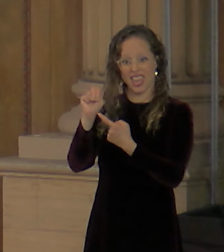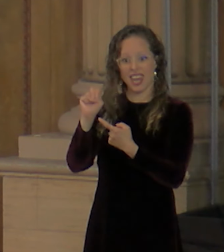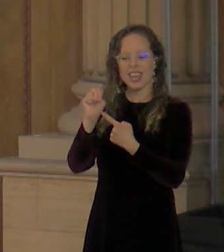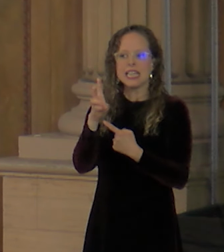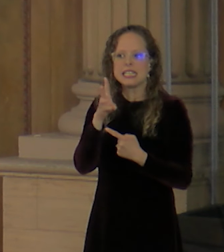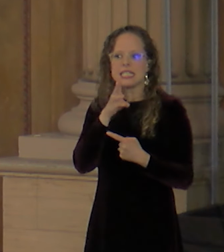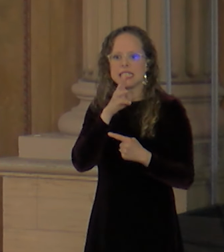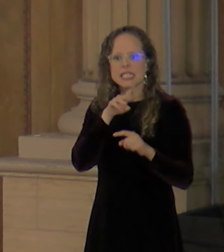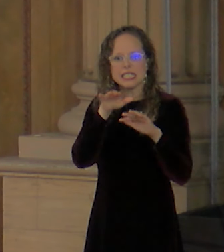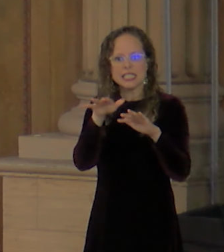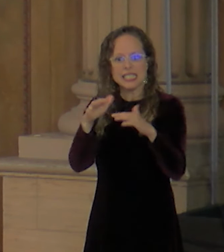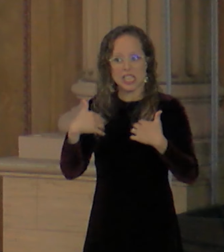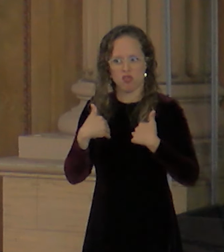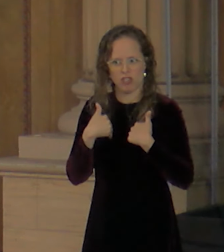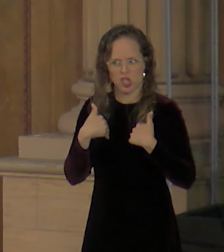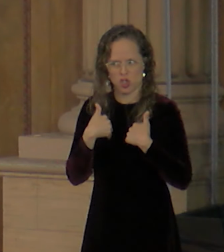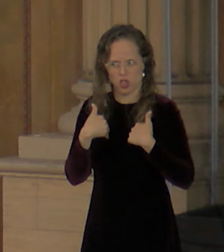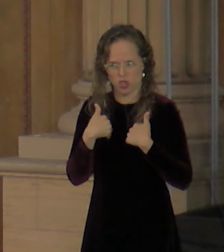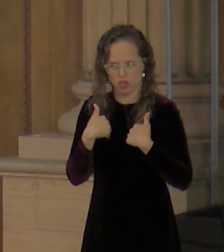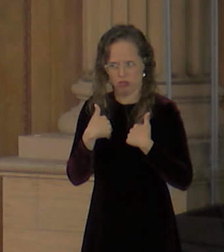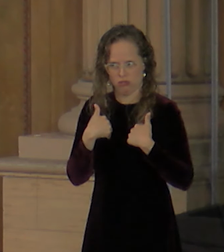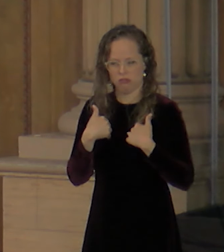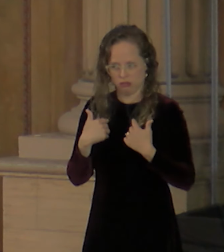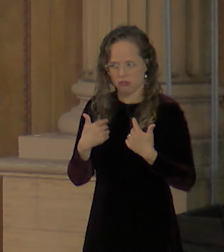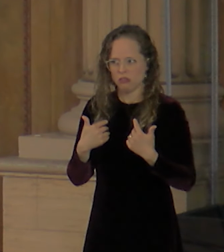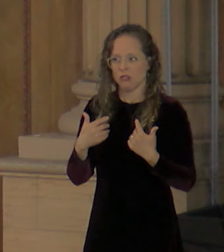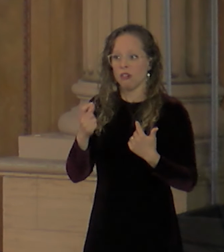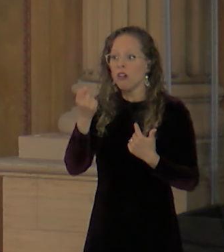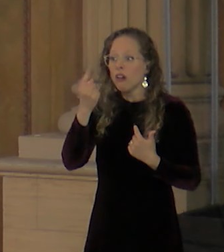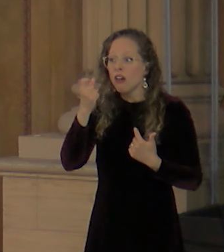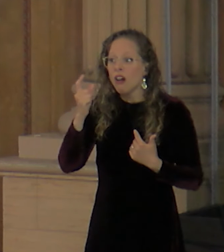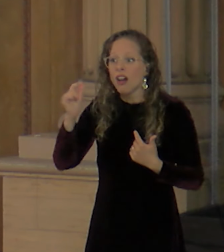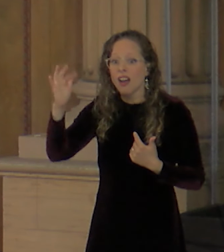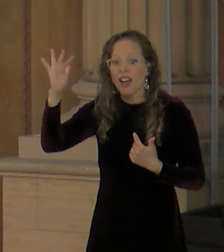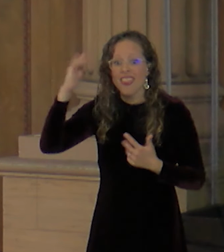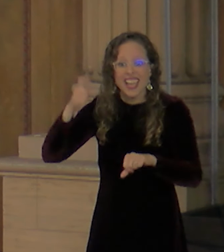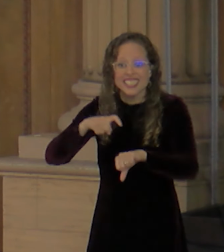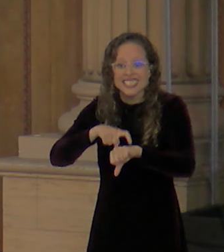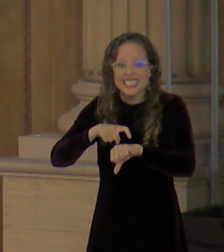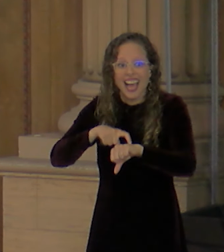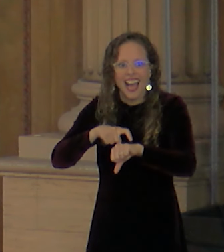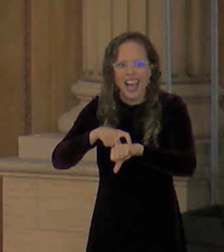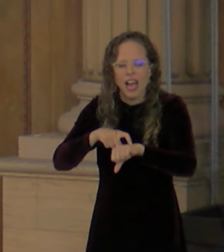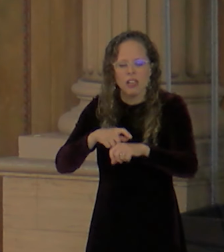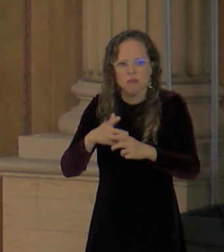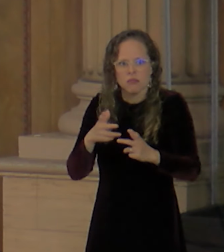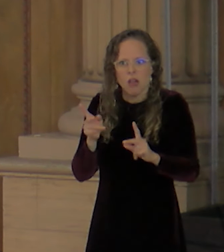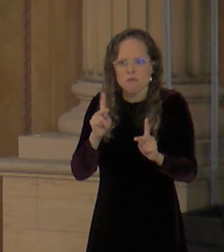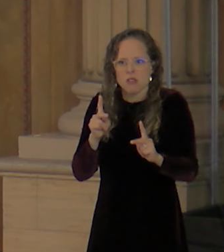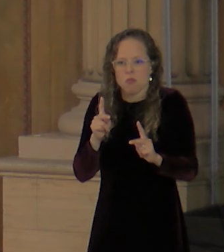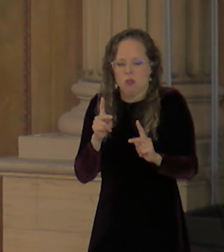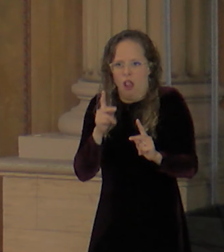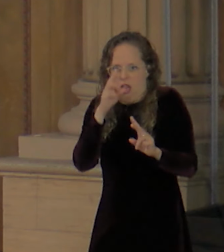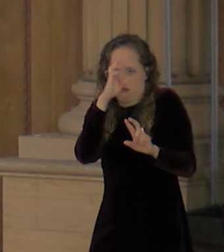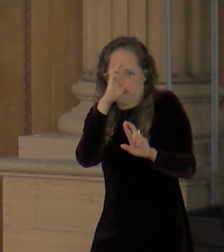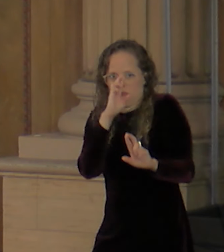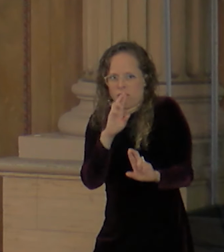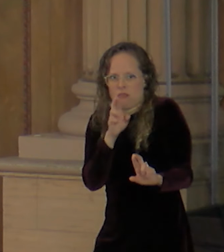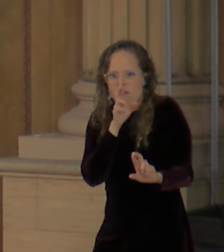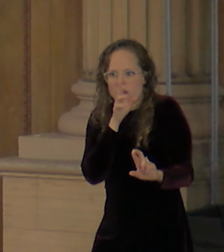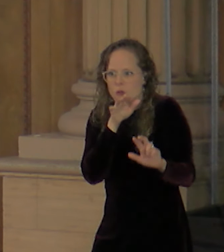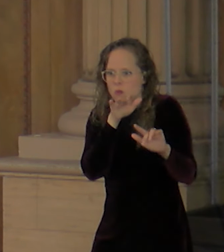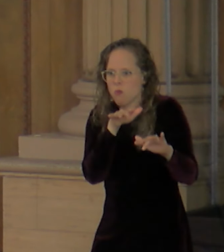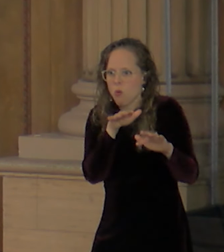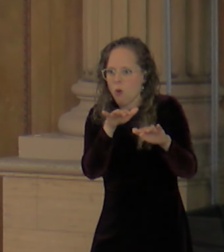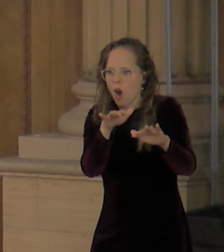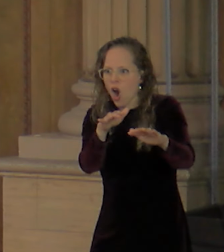unpredictable chaos. And storms would come up quickly on the sea. They didn't have a weather app. They didn't know it was coming. So they would go out on a boat, and storms would come